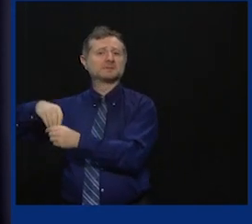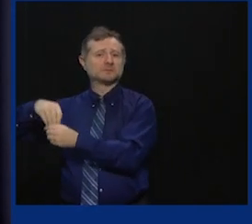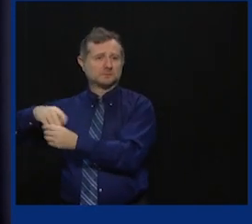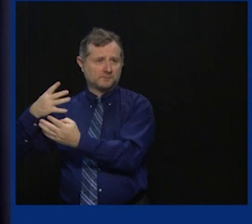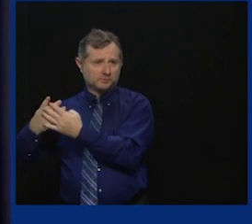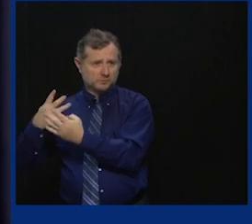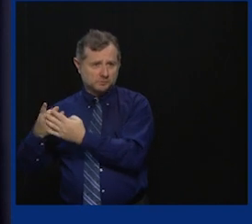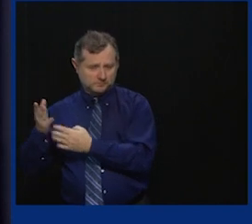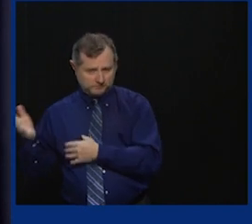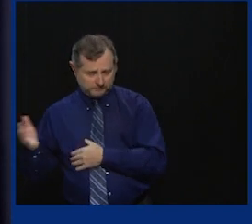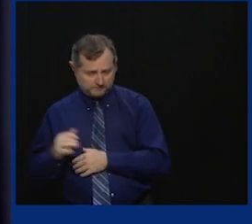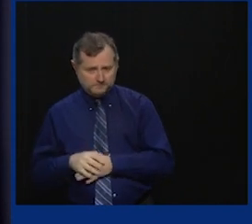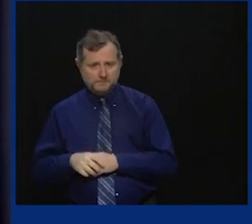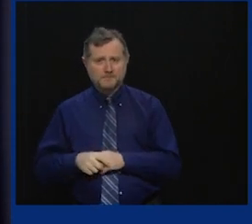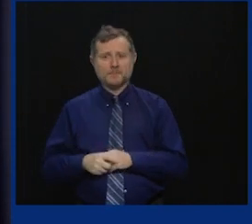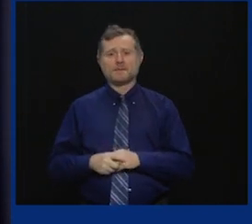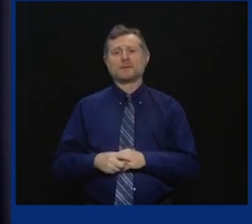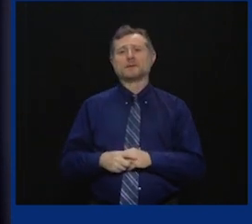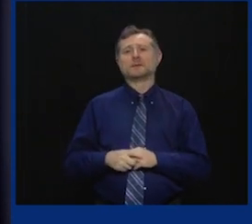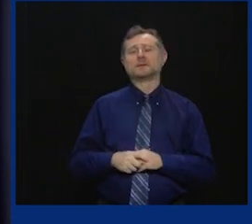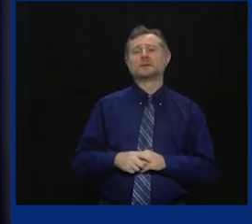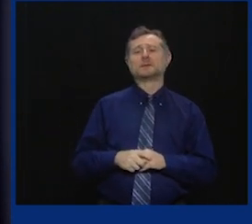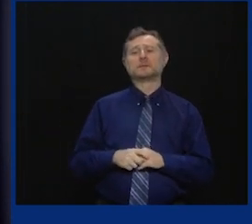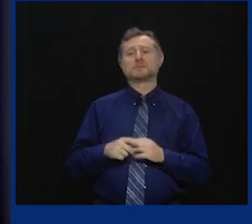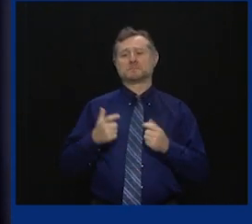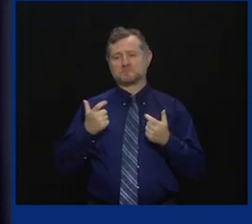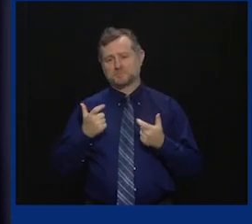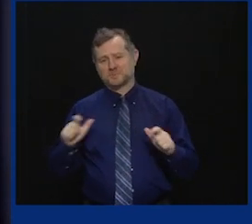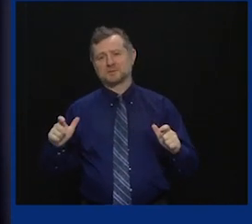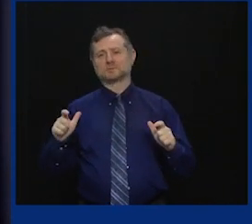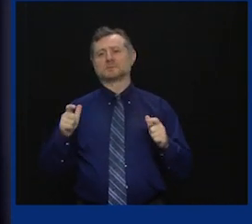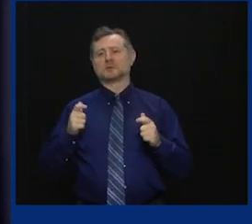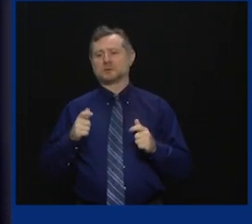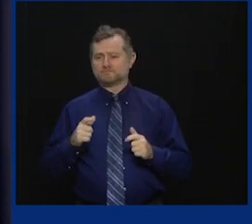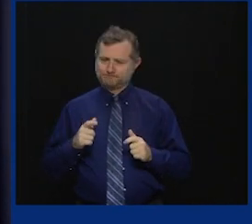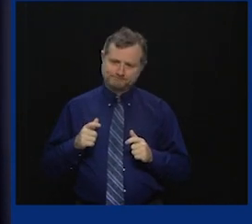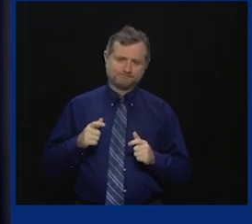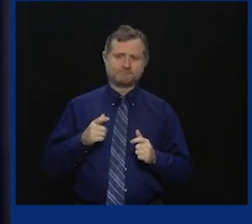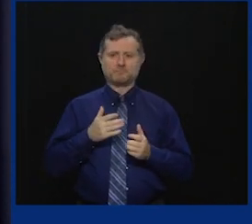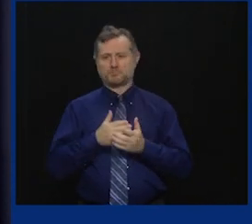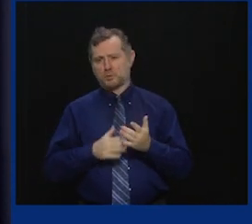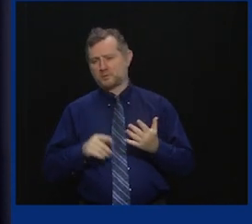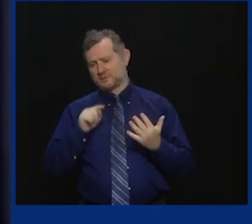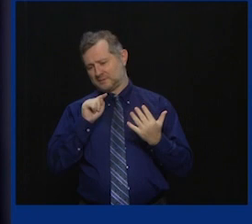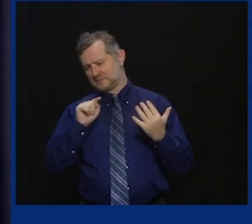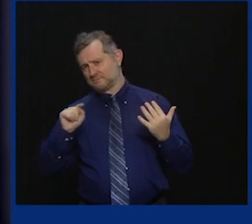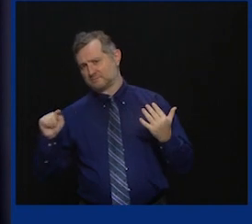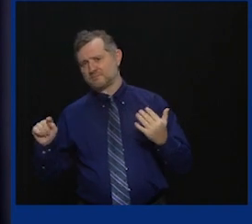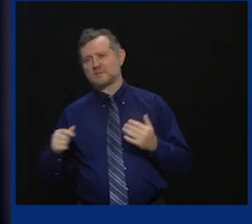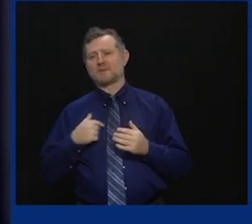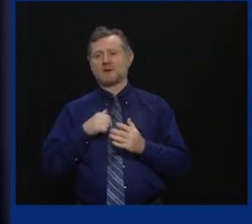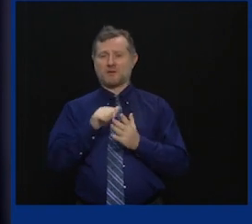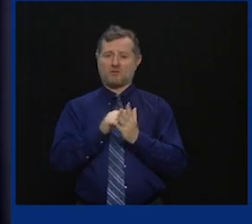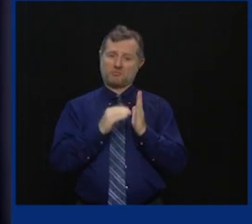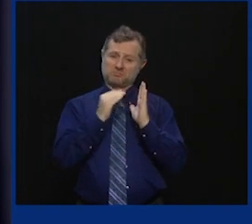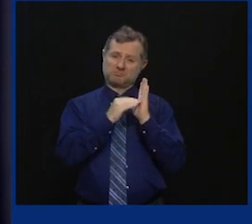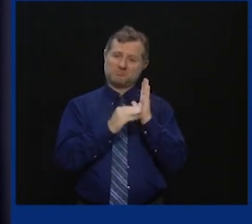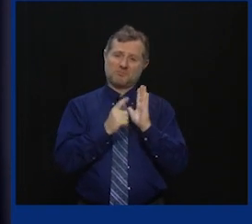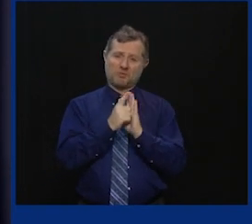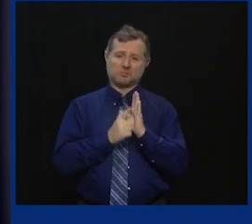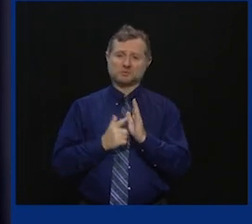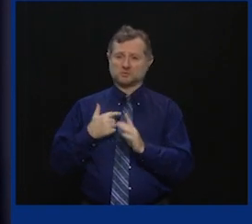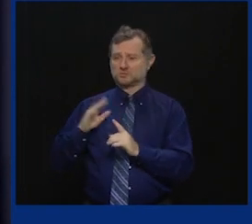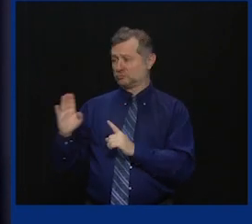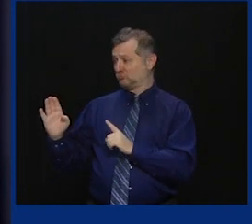Major provisions in the Less is More Act came directly from Derek, who drafted and edited this